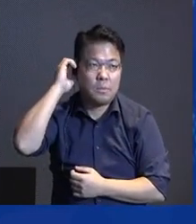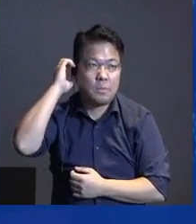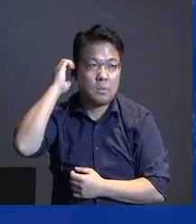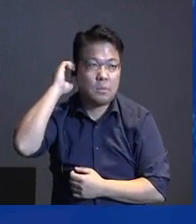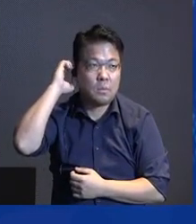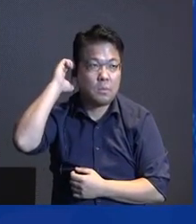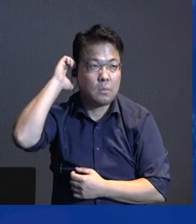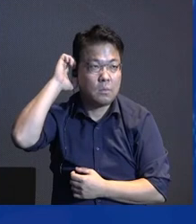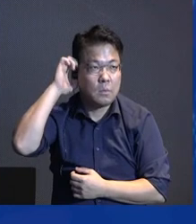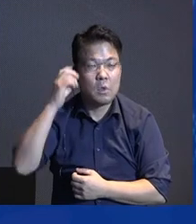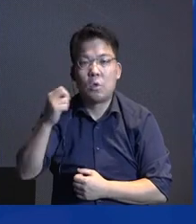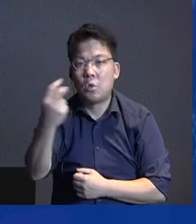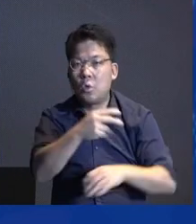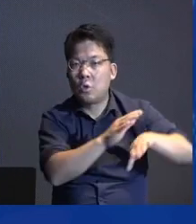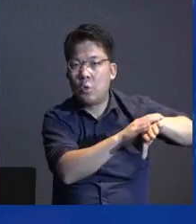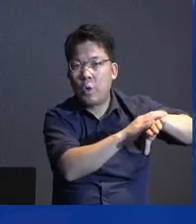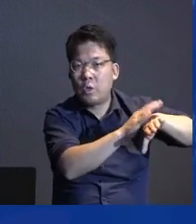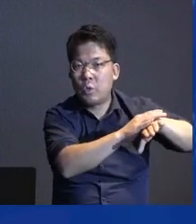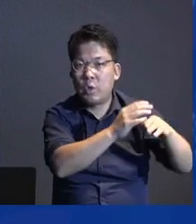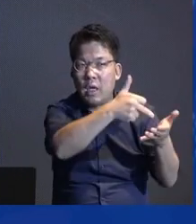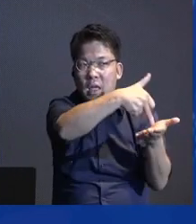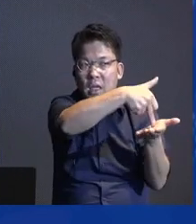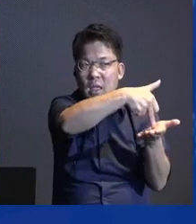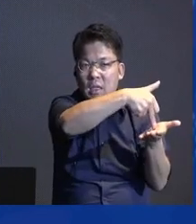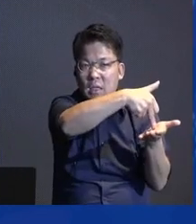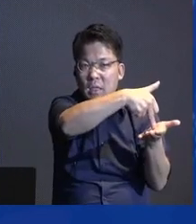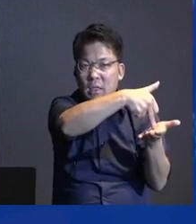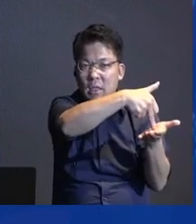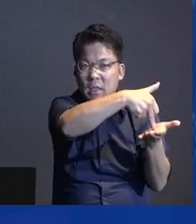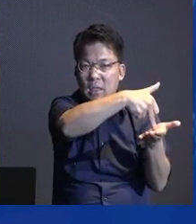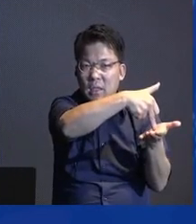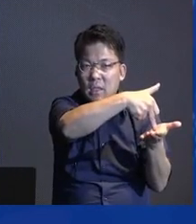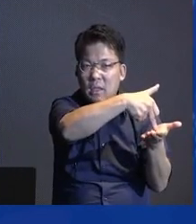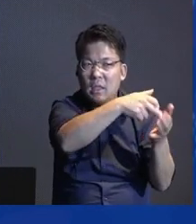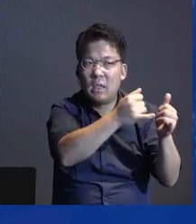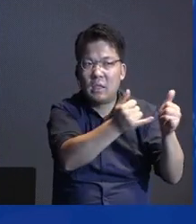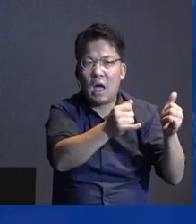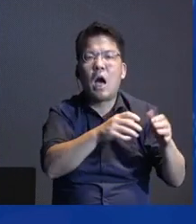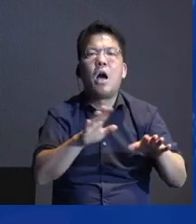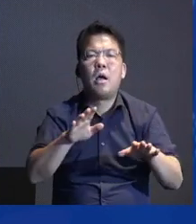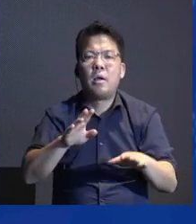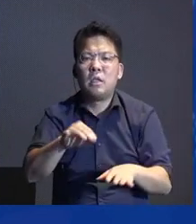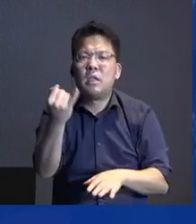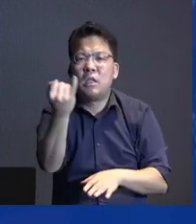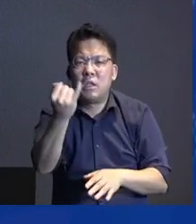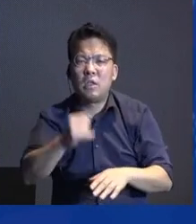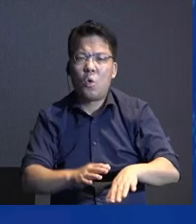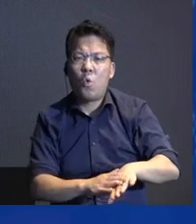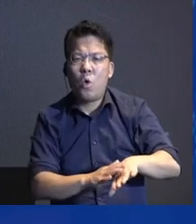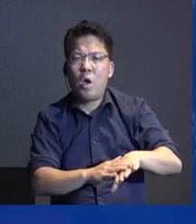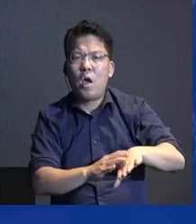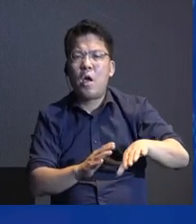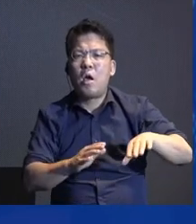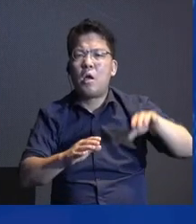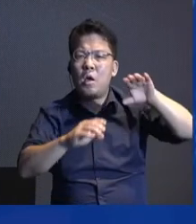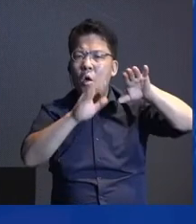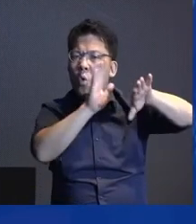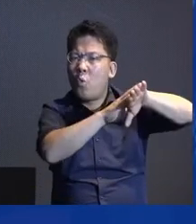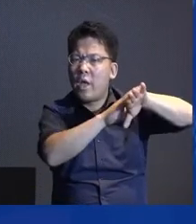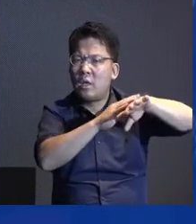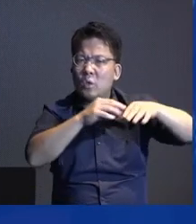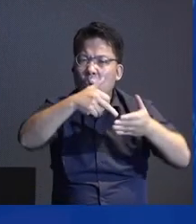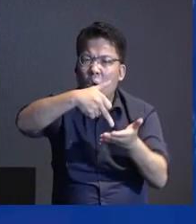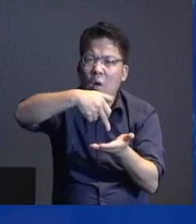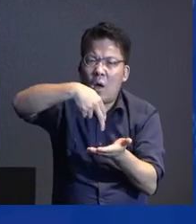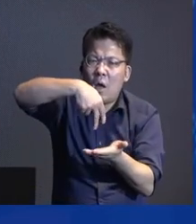staff. She always get confused about her daily life, but when our staff visited her house